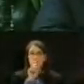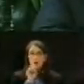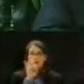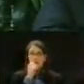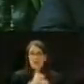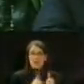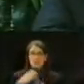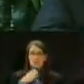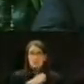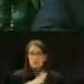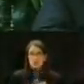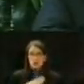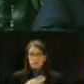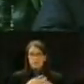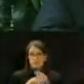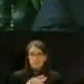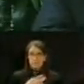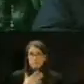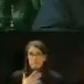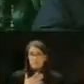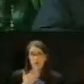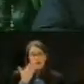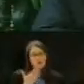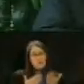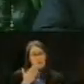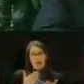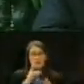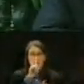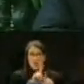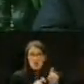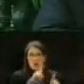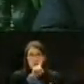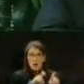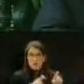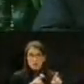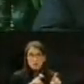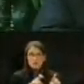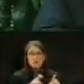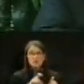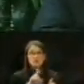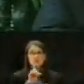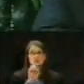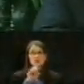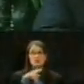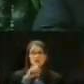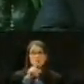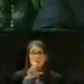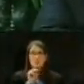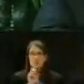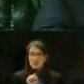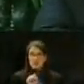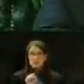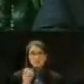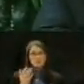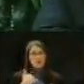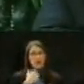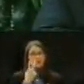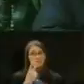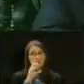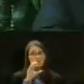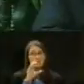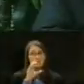taken. We have two of these cases. I would hope that depositions would be taken